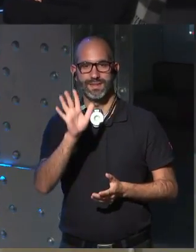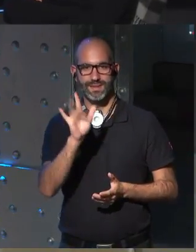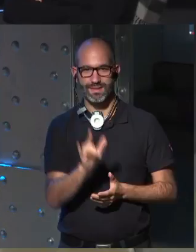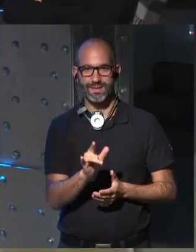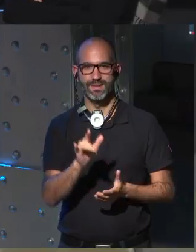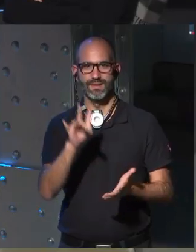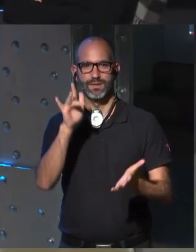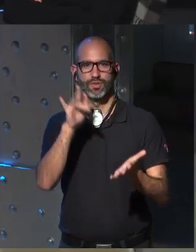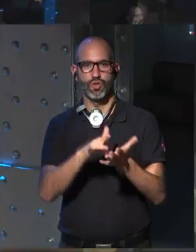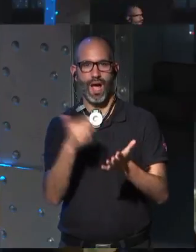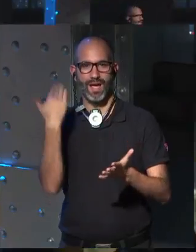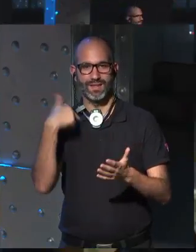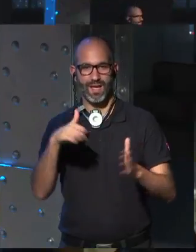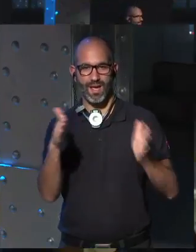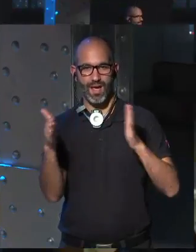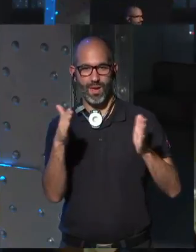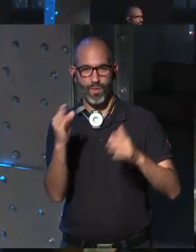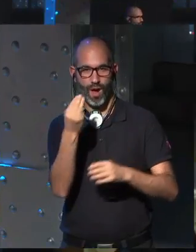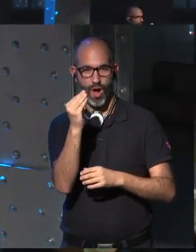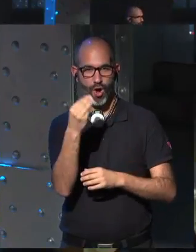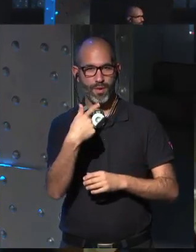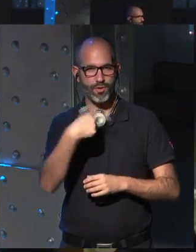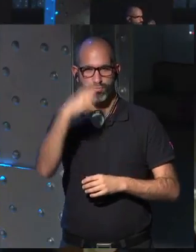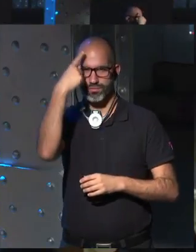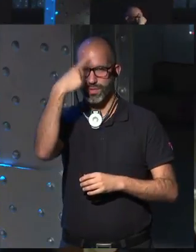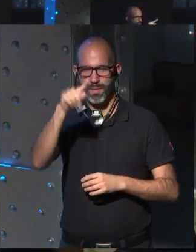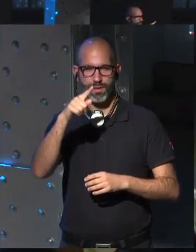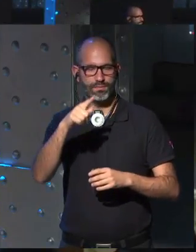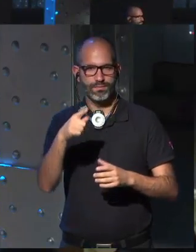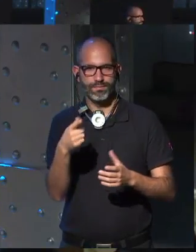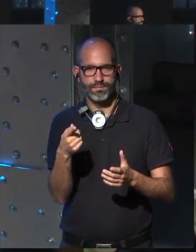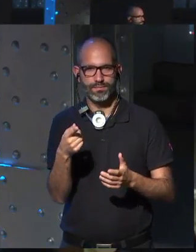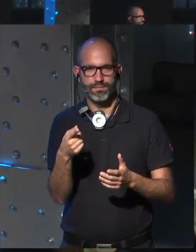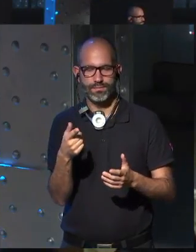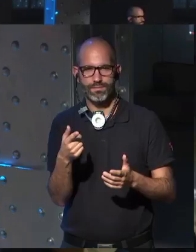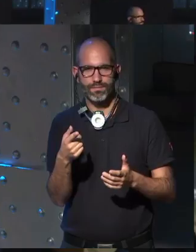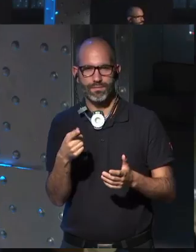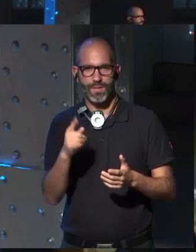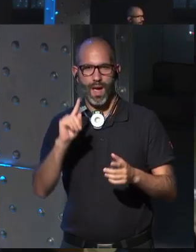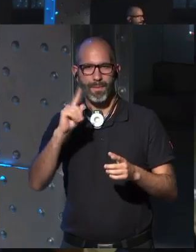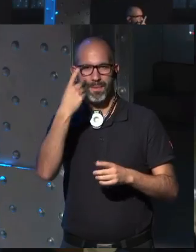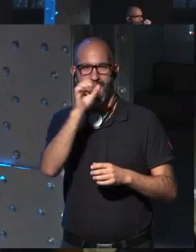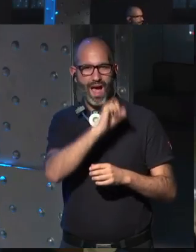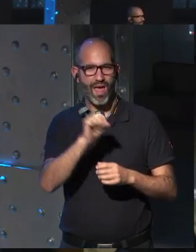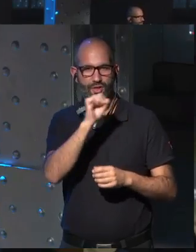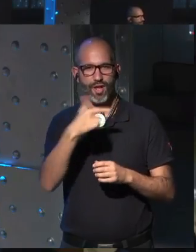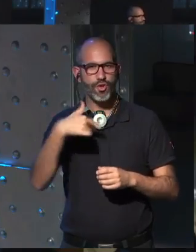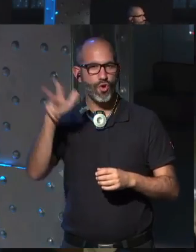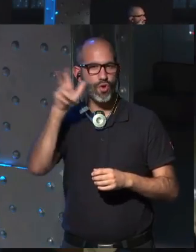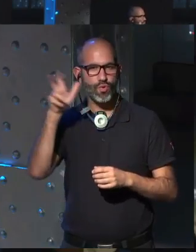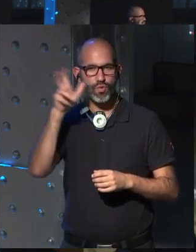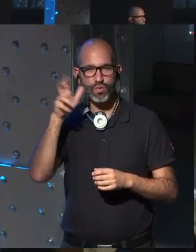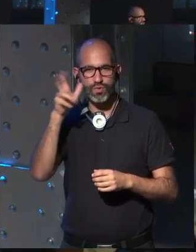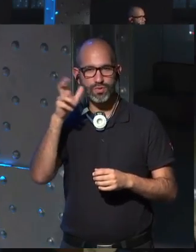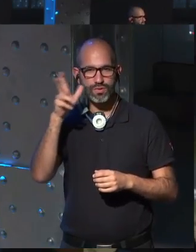that one of the first songs I ever heard had to be Until the End of the Day by the Kinks, because there was just something about it that I